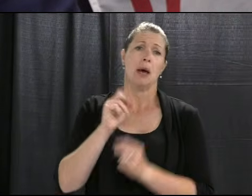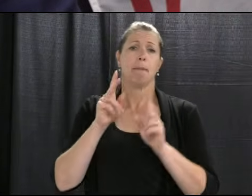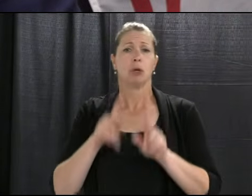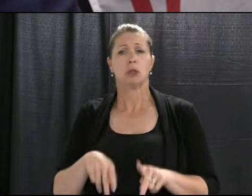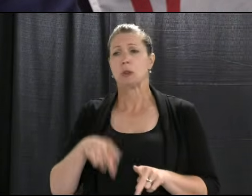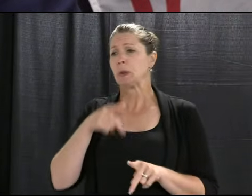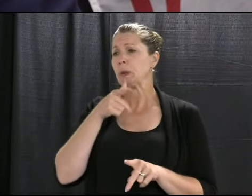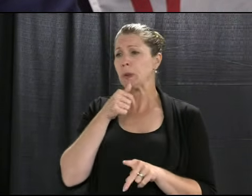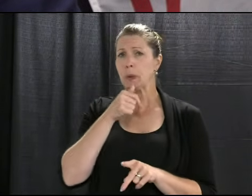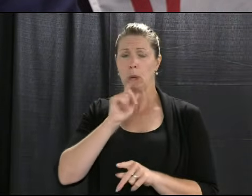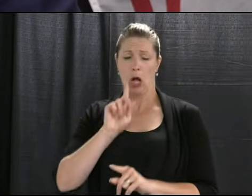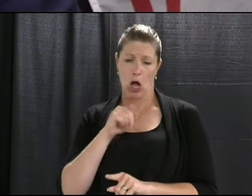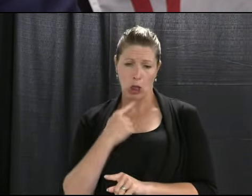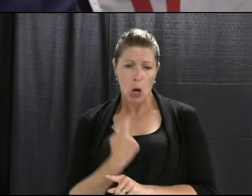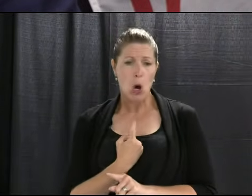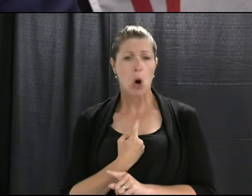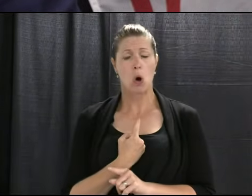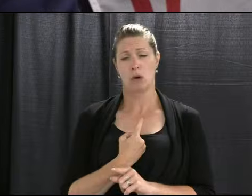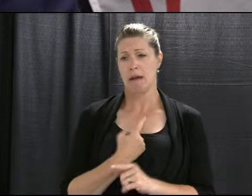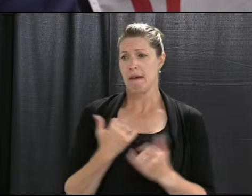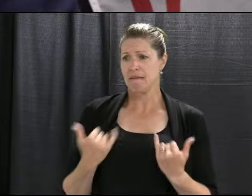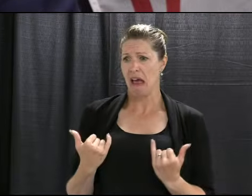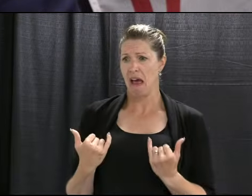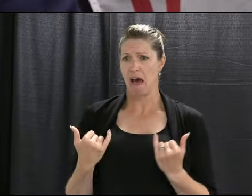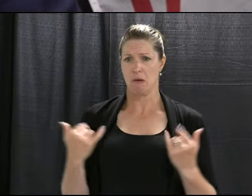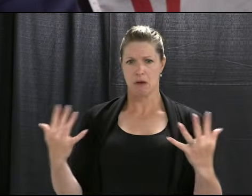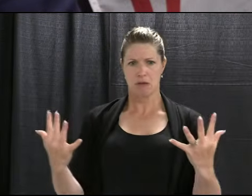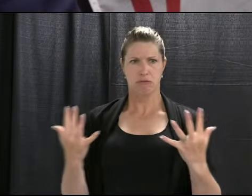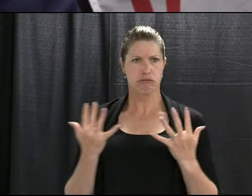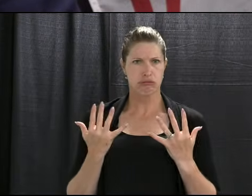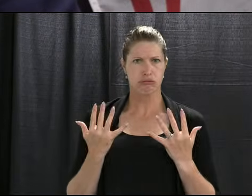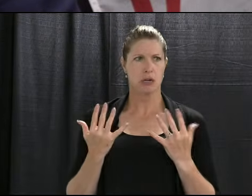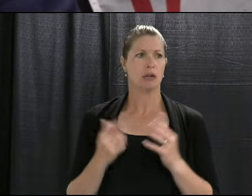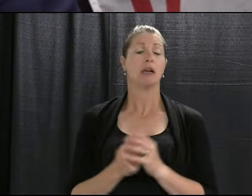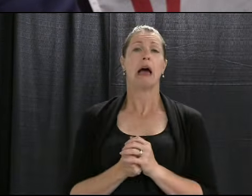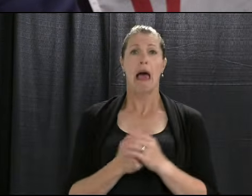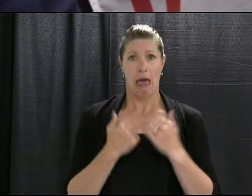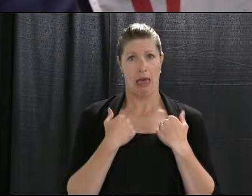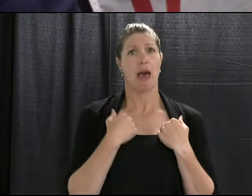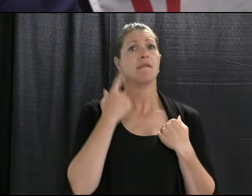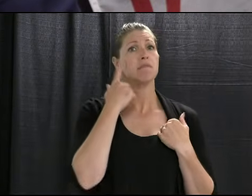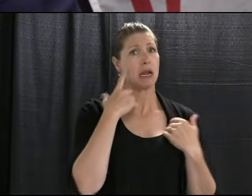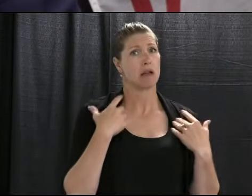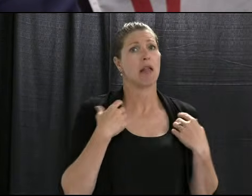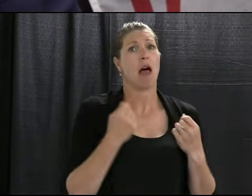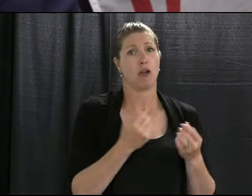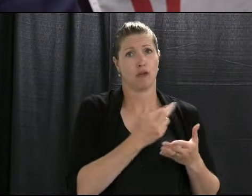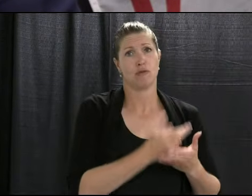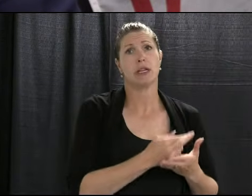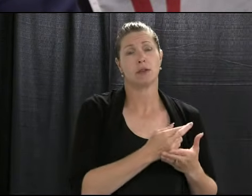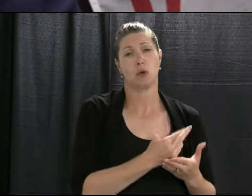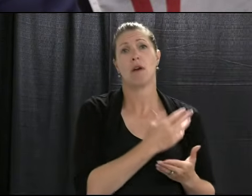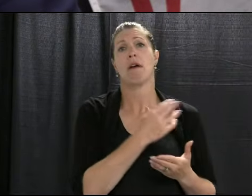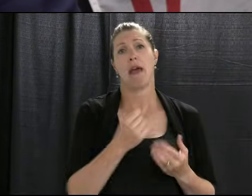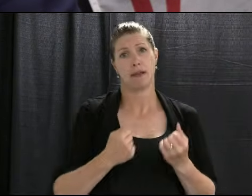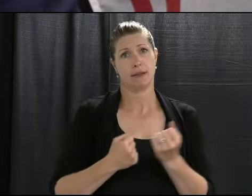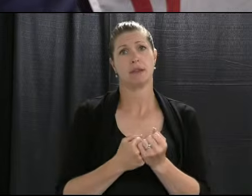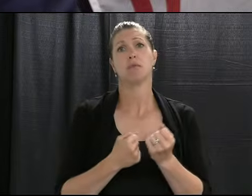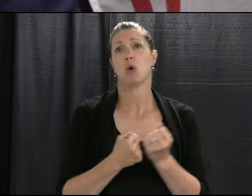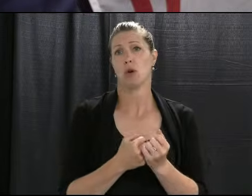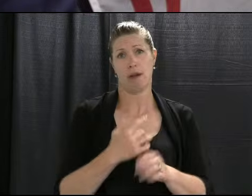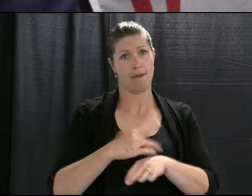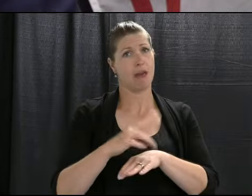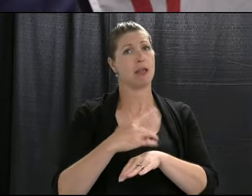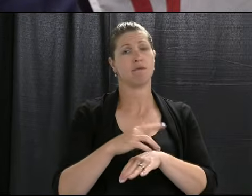in this crowded space. And we want to remind people that we do have mental health resources and supports are on